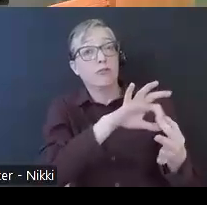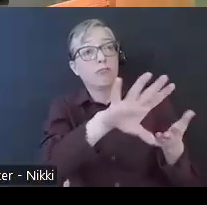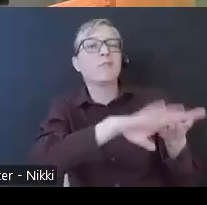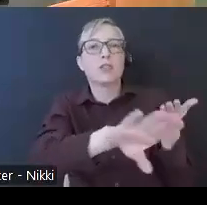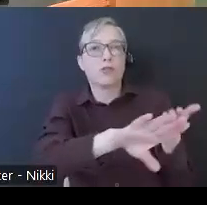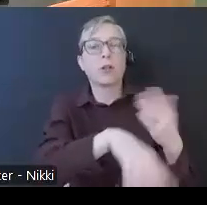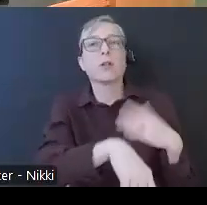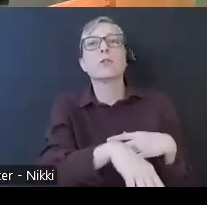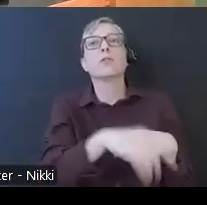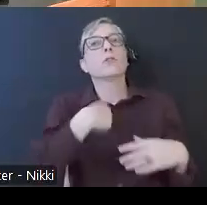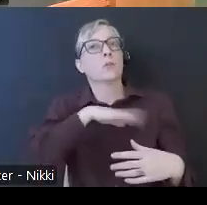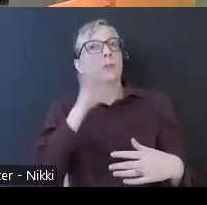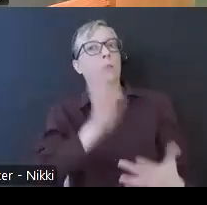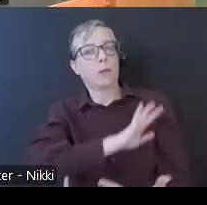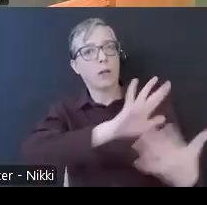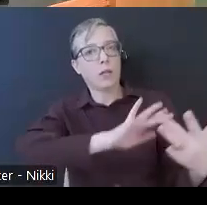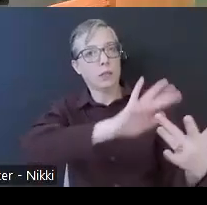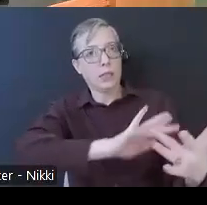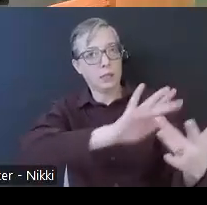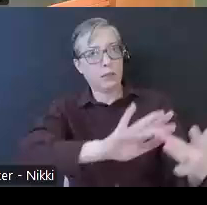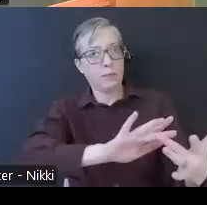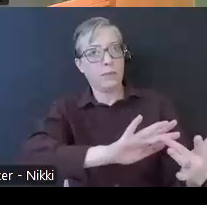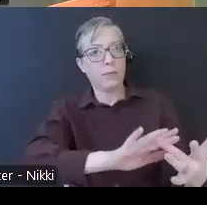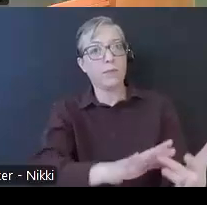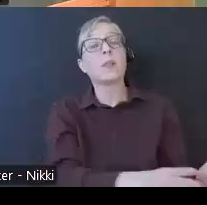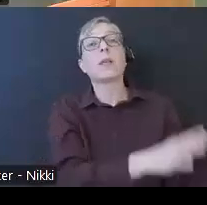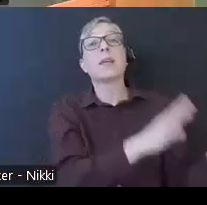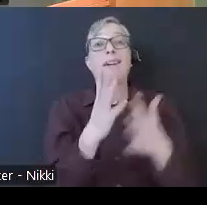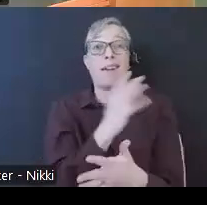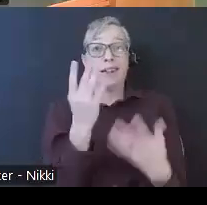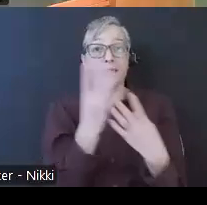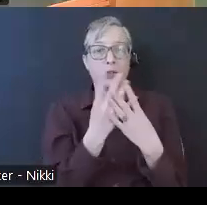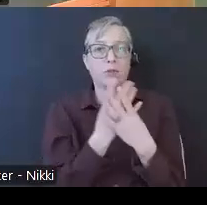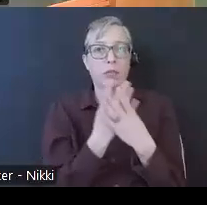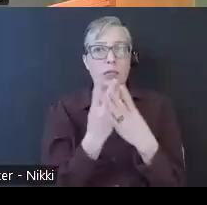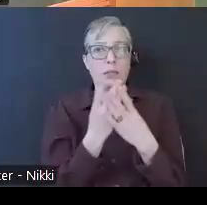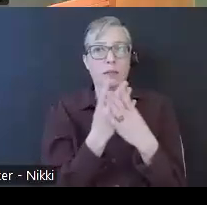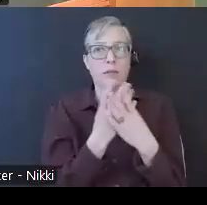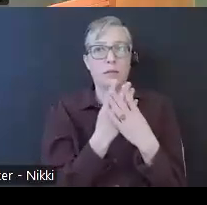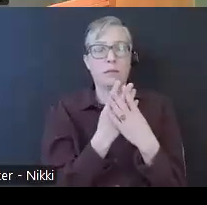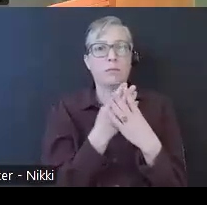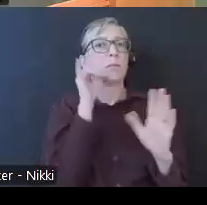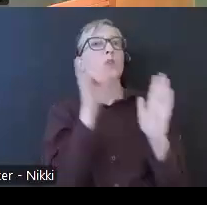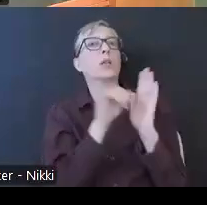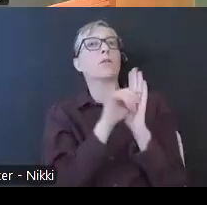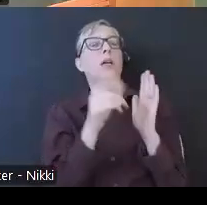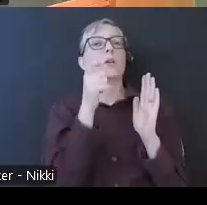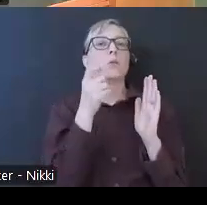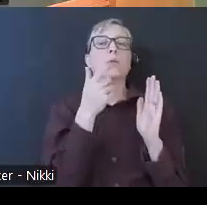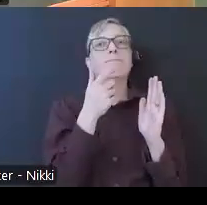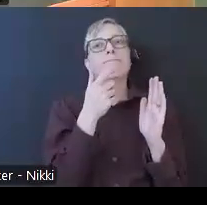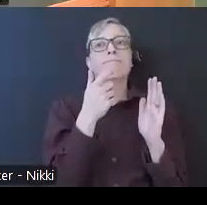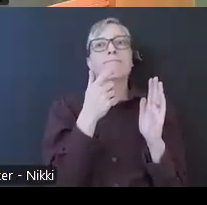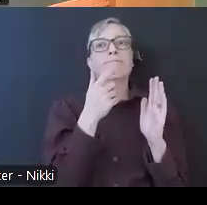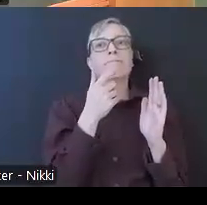our practice. And then we would also screen, because we have a registries in Epic, we can identify who are our most poorly controlled diabetics.